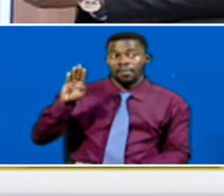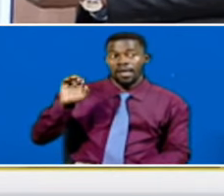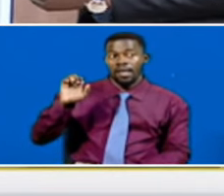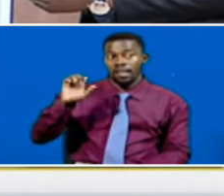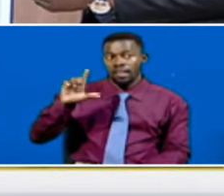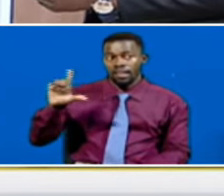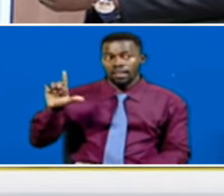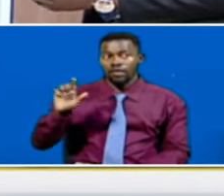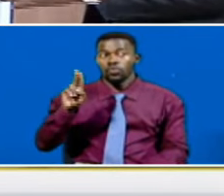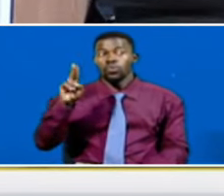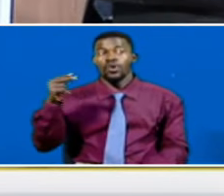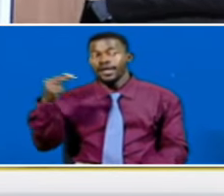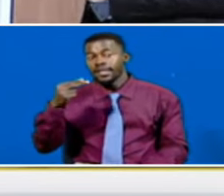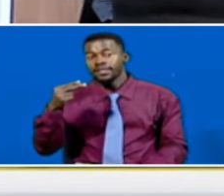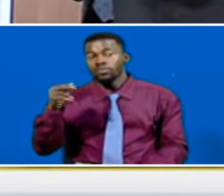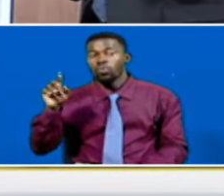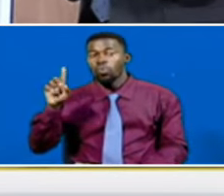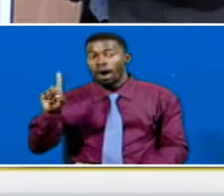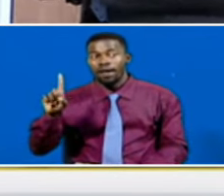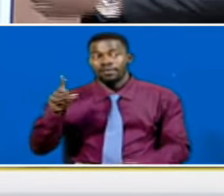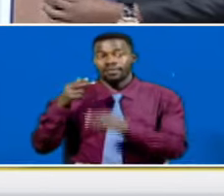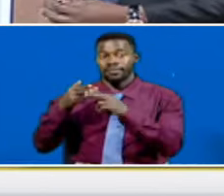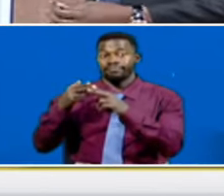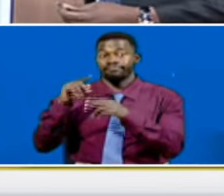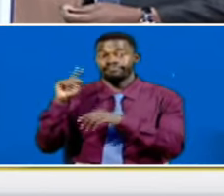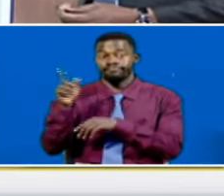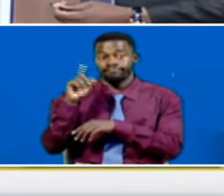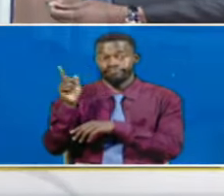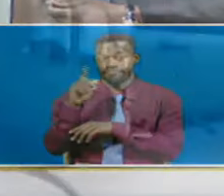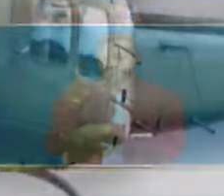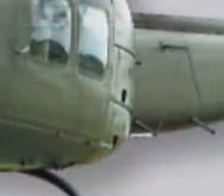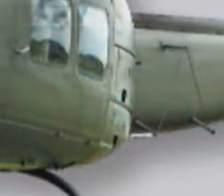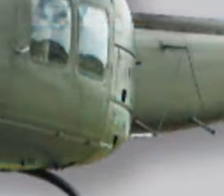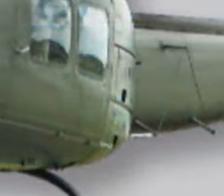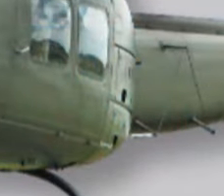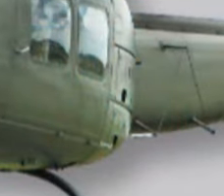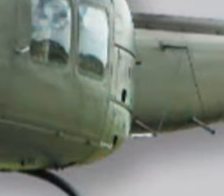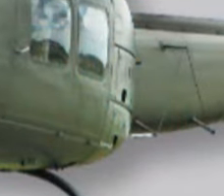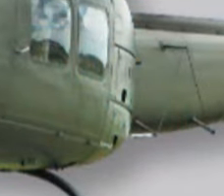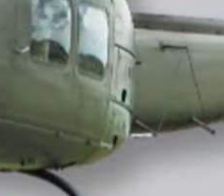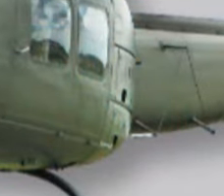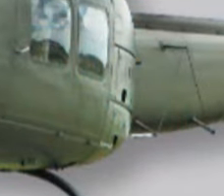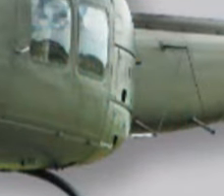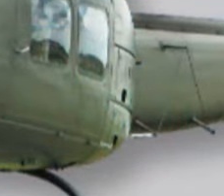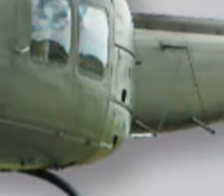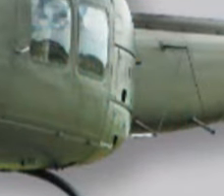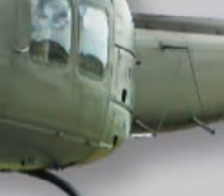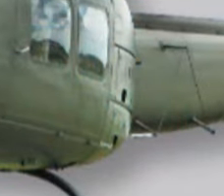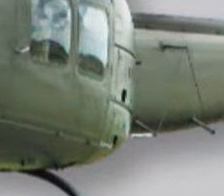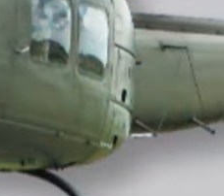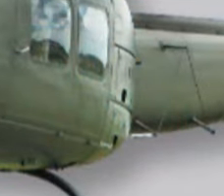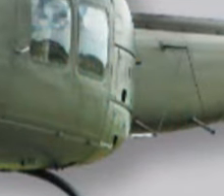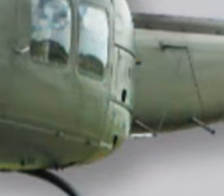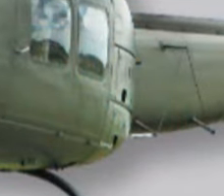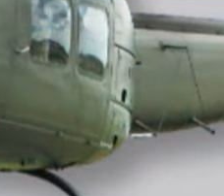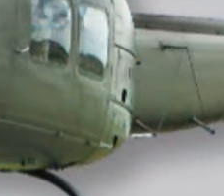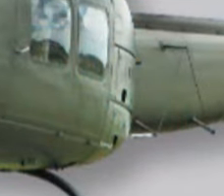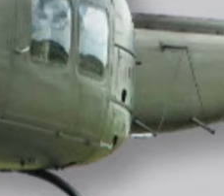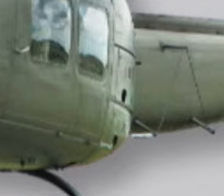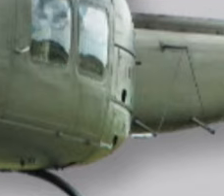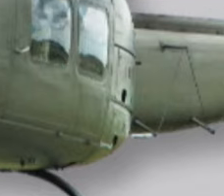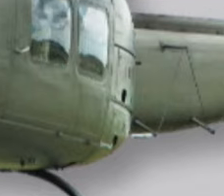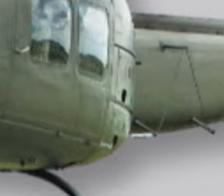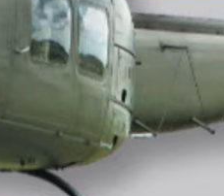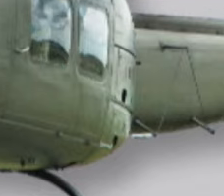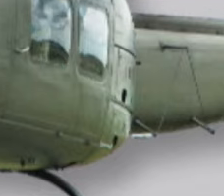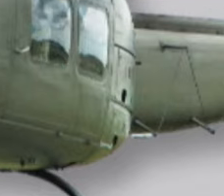it Hughes. That is the other term. It's a nickname that the aircraft got from the U.S. Army. I'll be telling you more about that because they